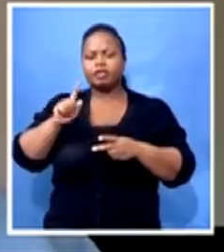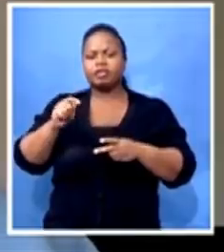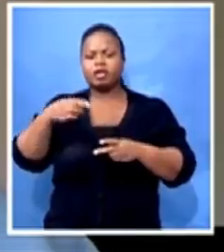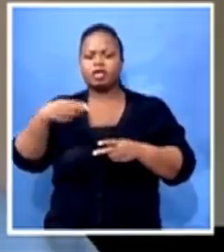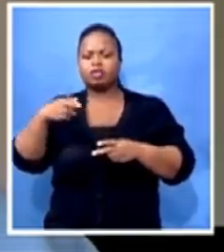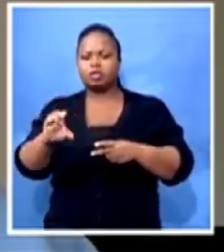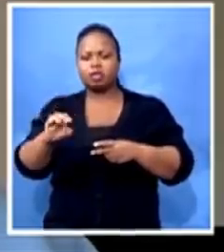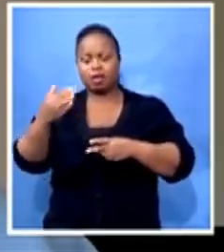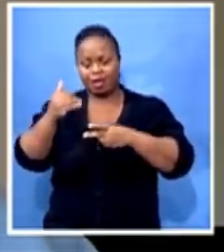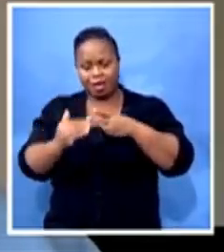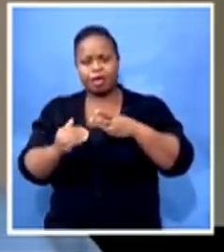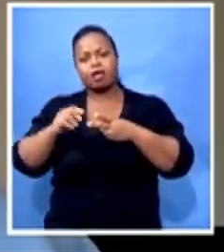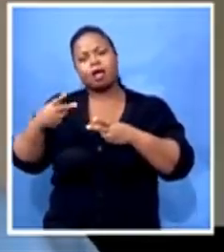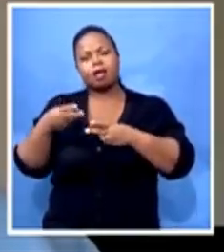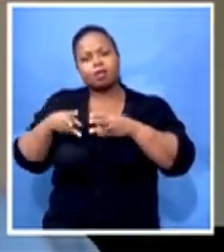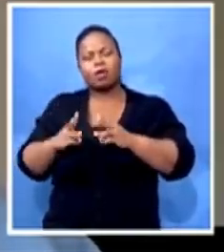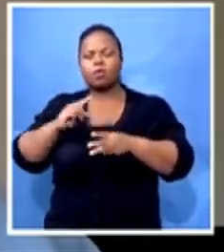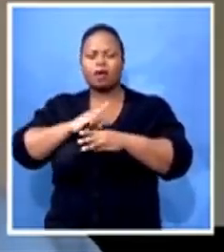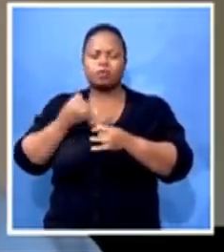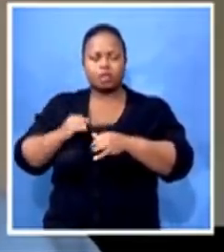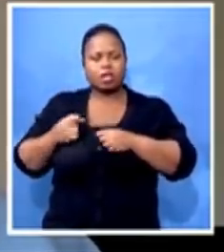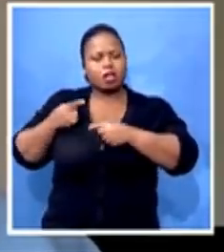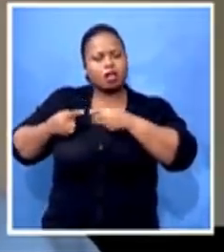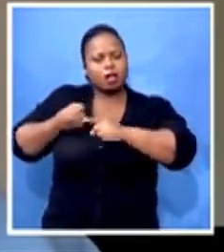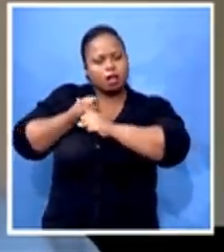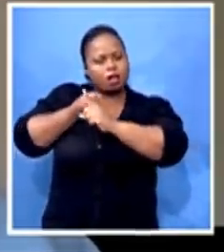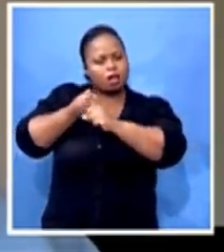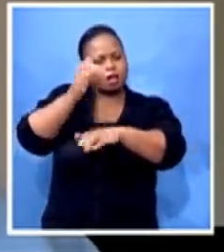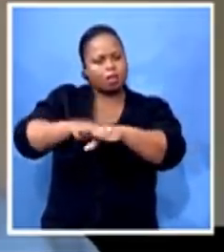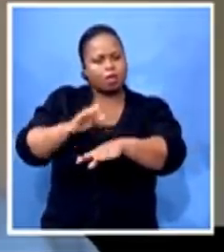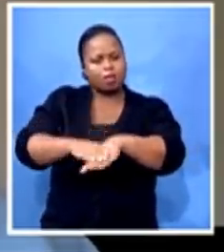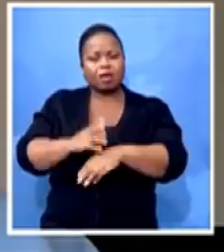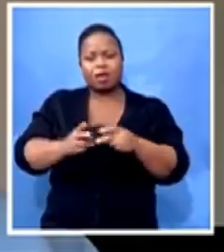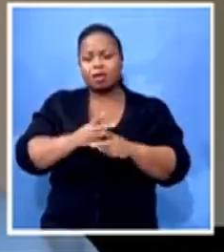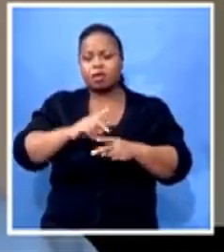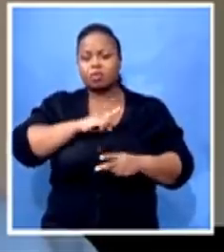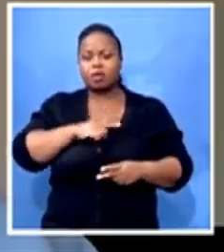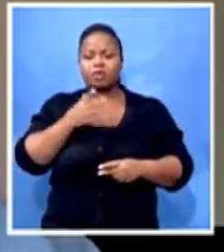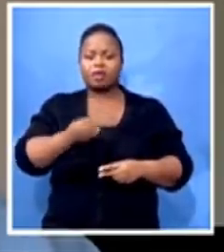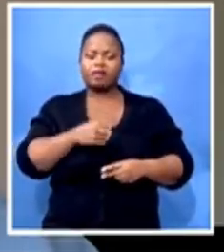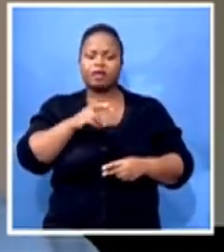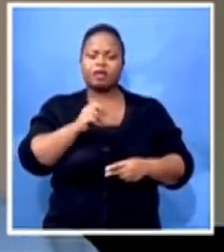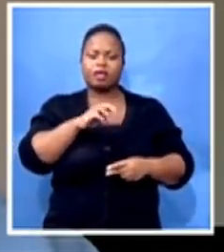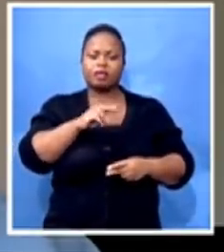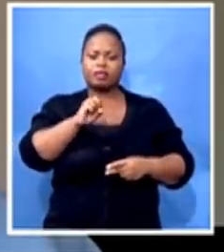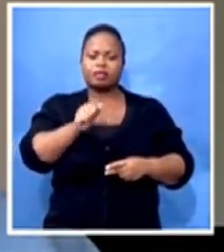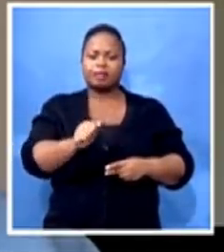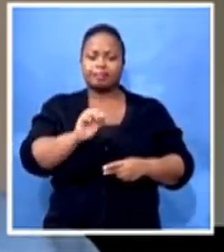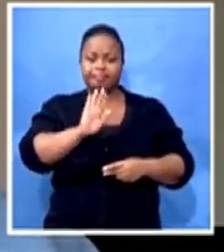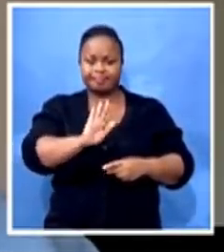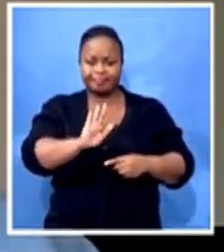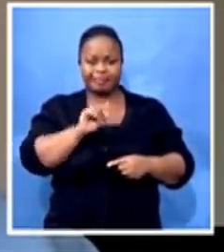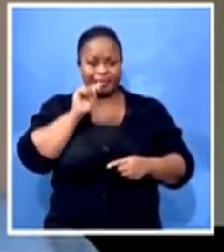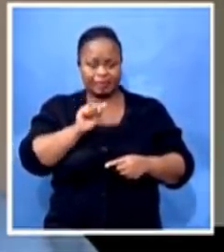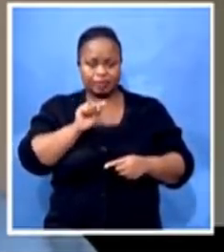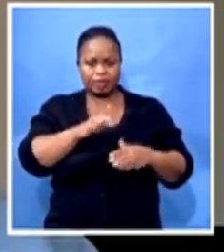on. We have NETSA, which is a leader in the world in as